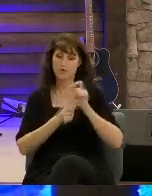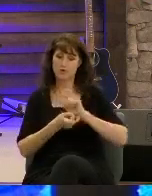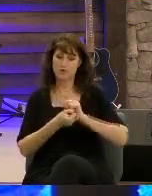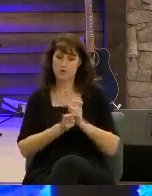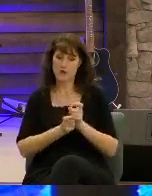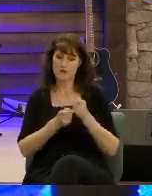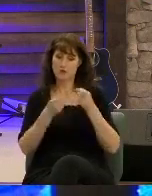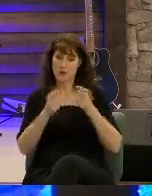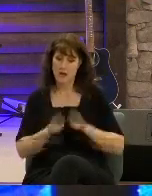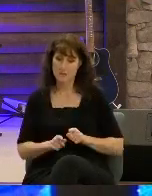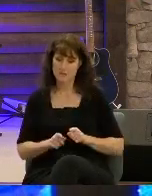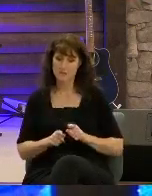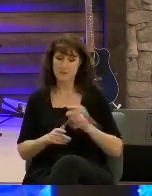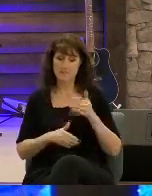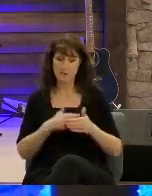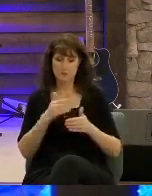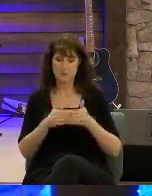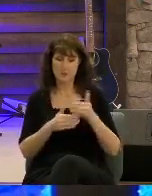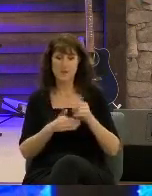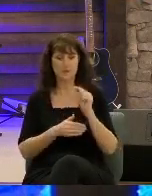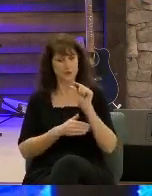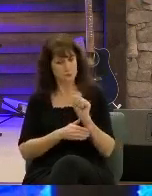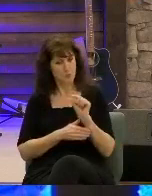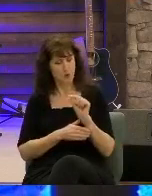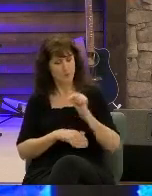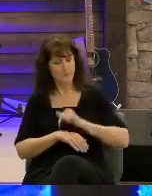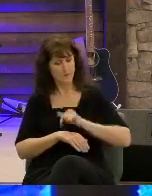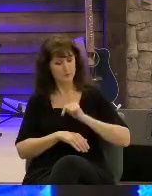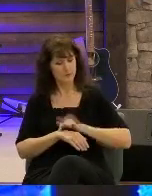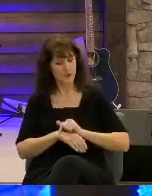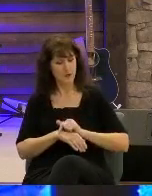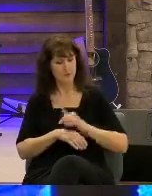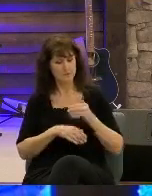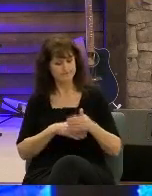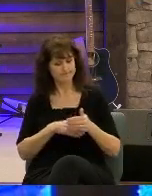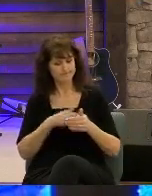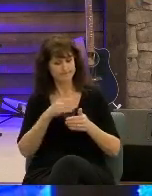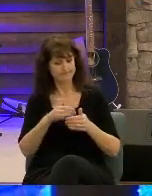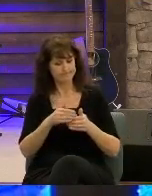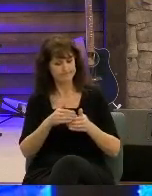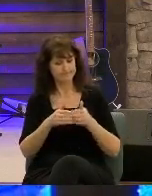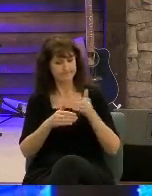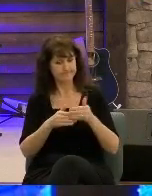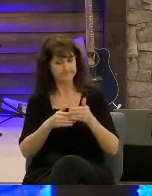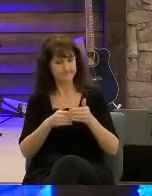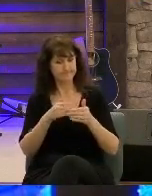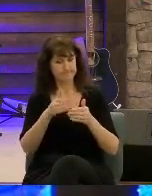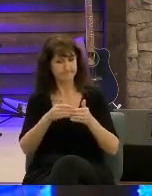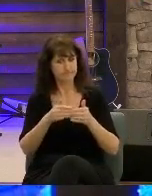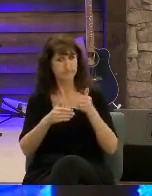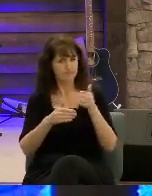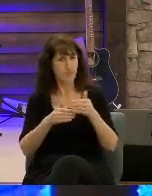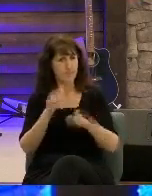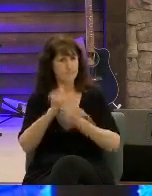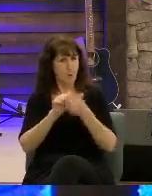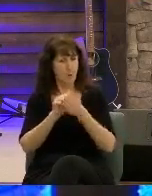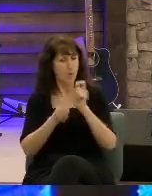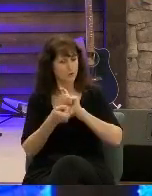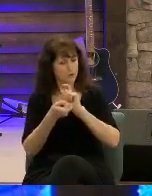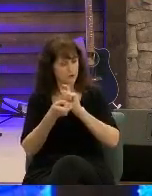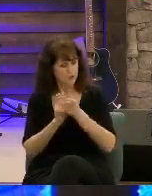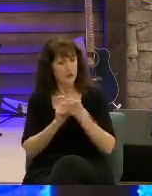doing something for small amounts of time. You hear that? Most change happens